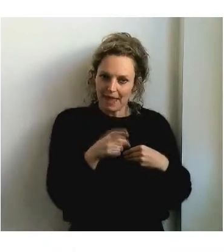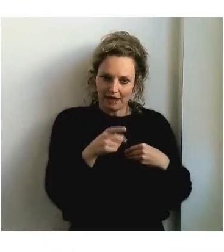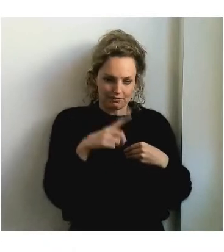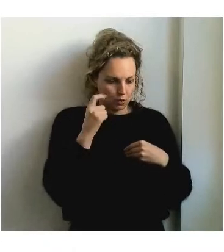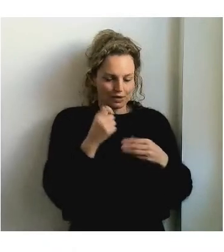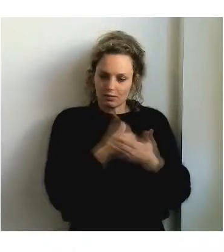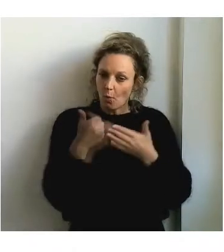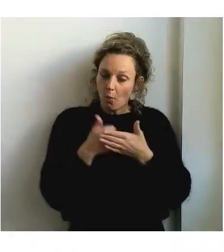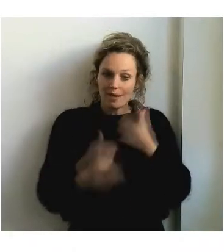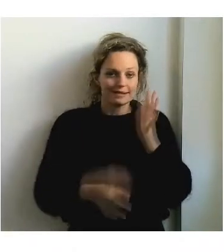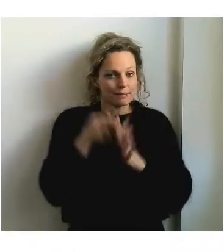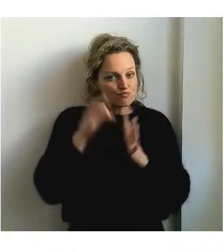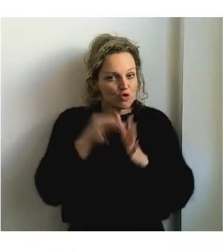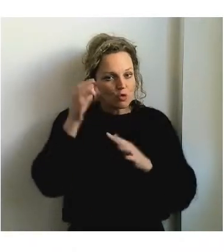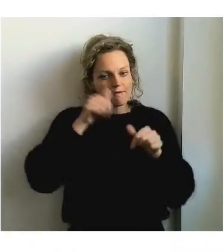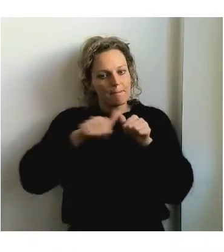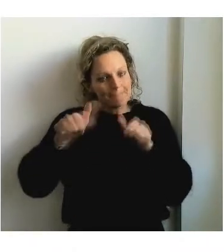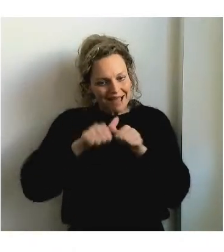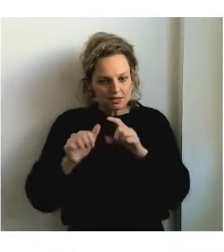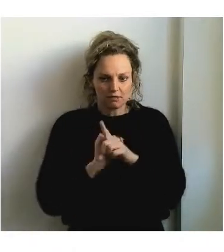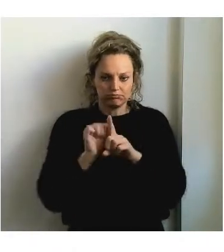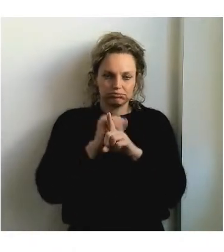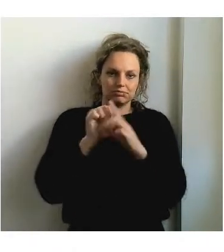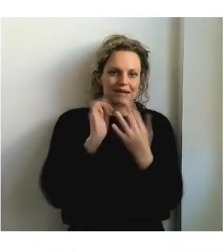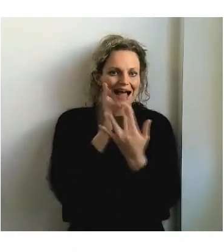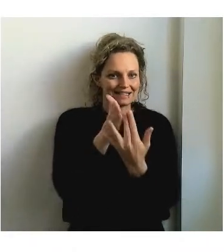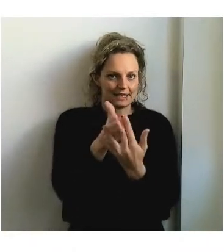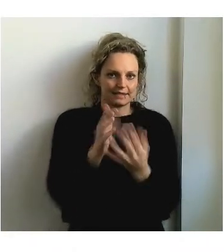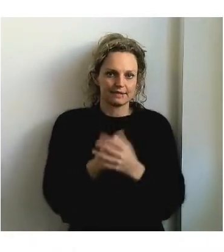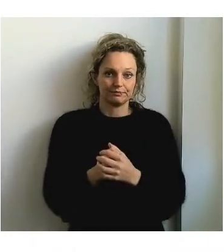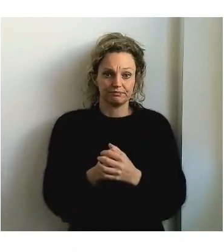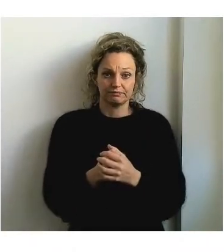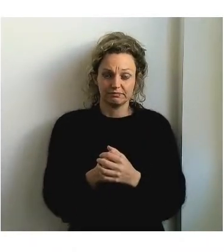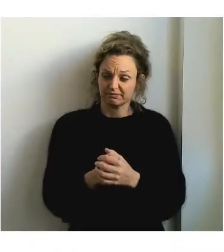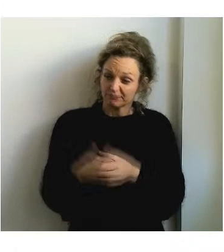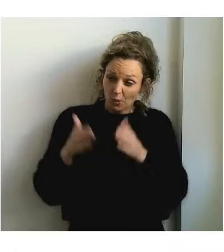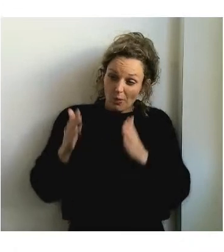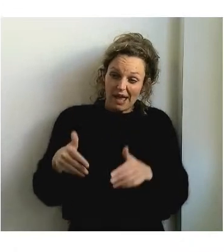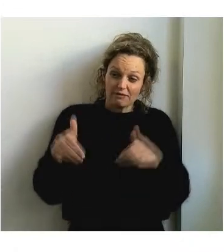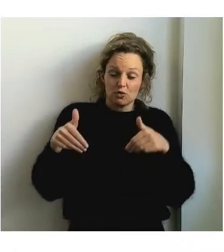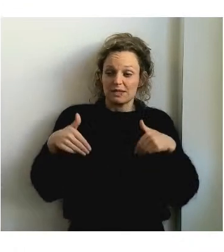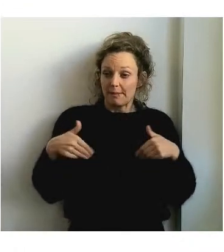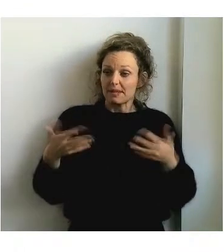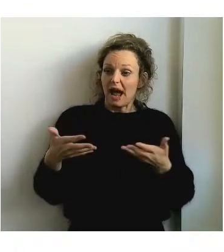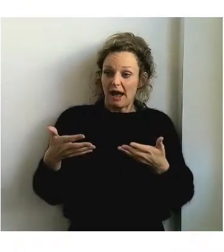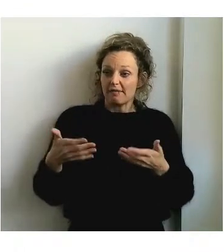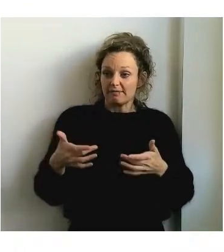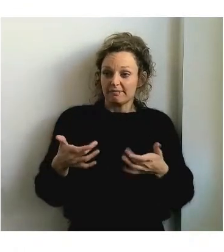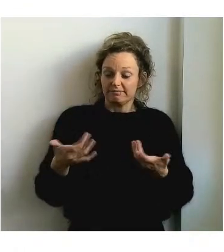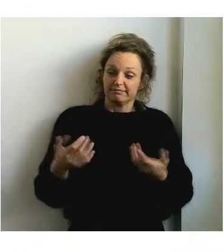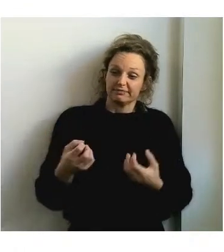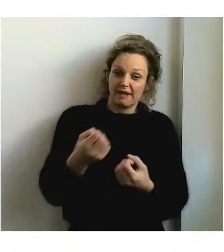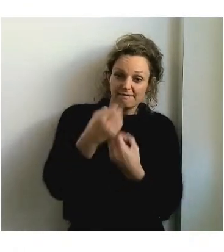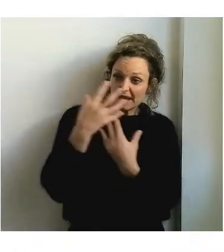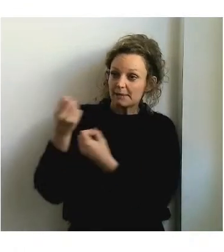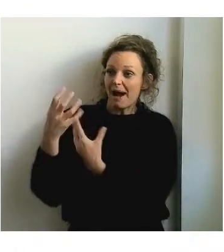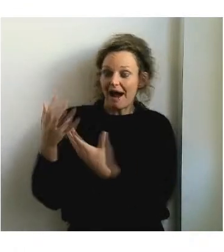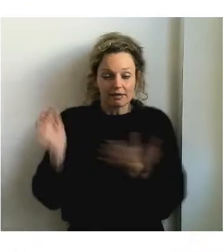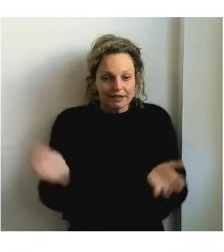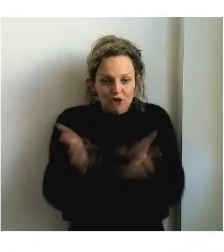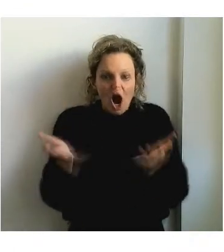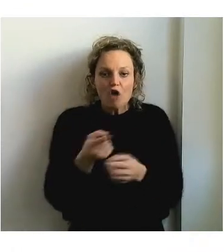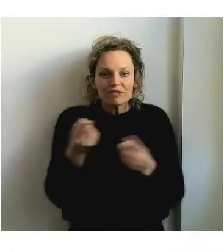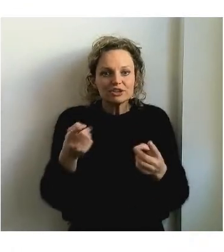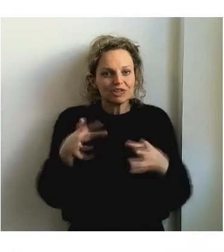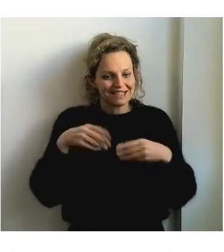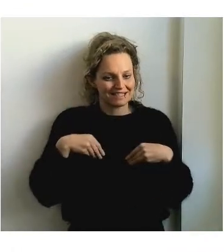back and say, we are going to encourage the feedback. There are times when we get the feedback and it's perhaps a little bit kind of not what we